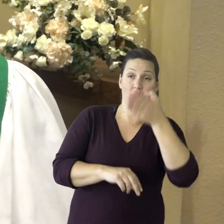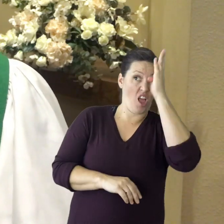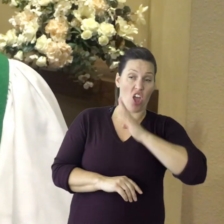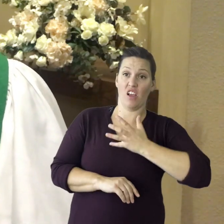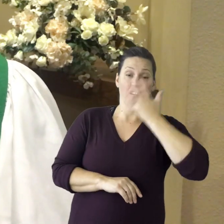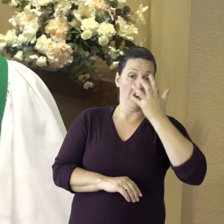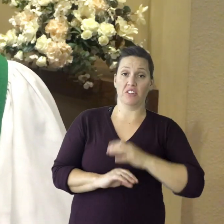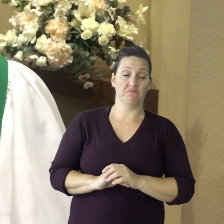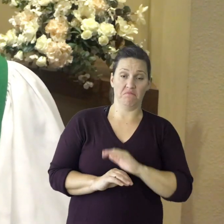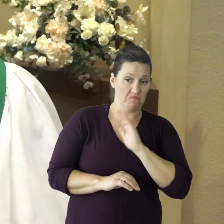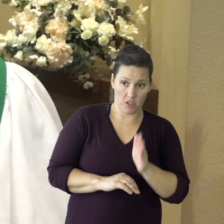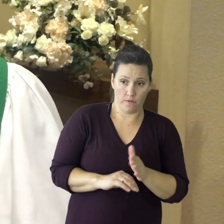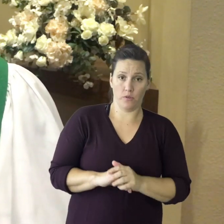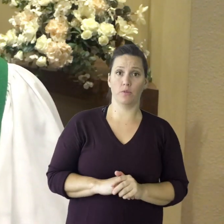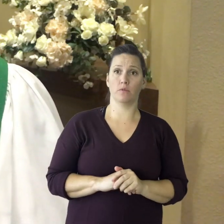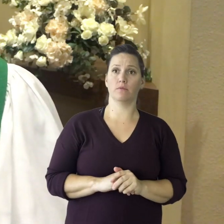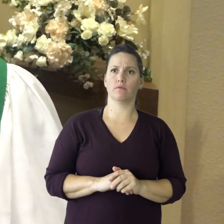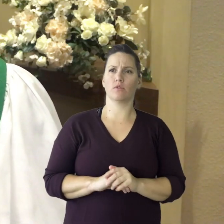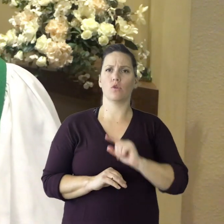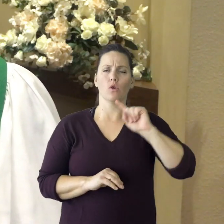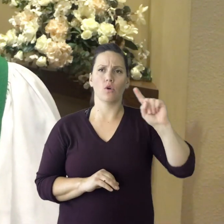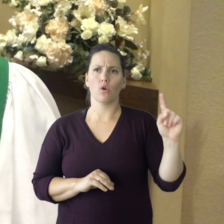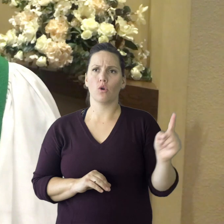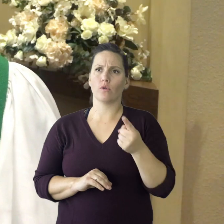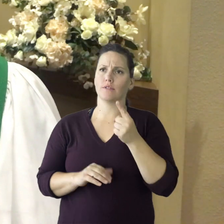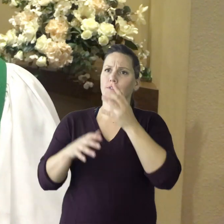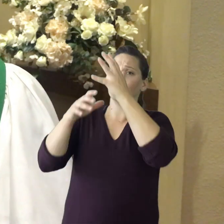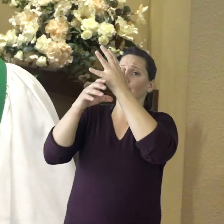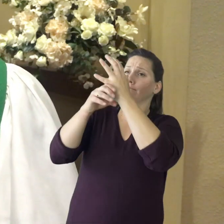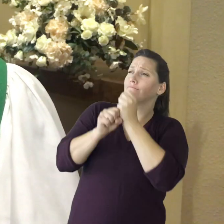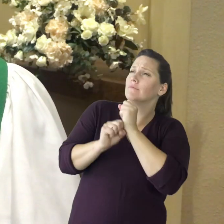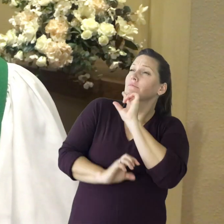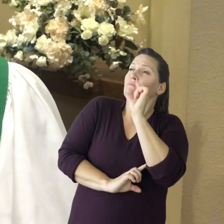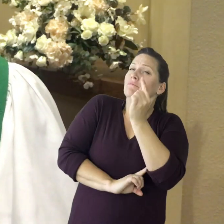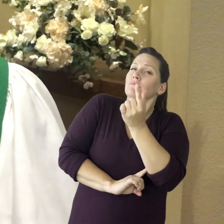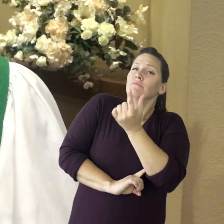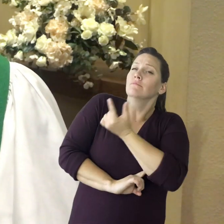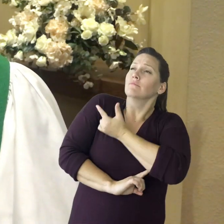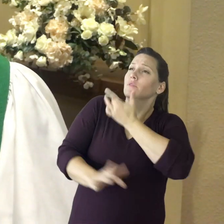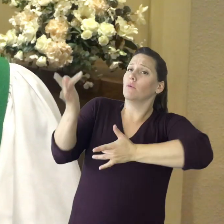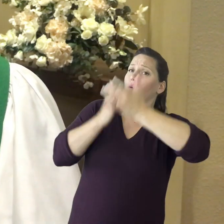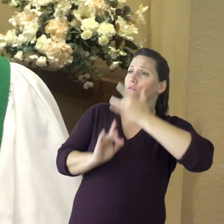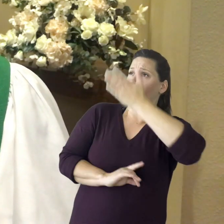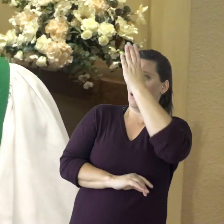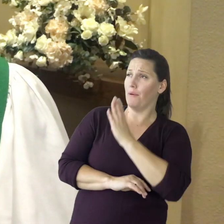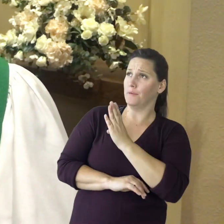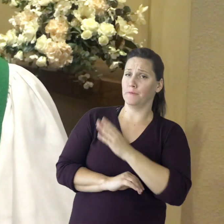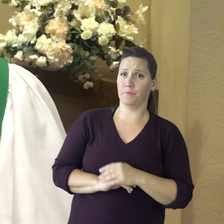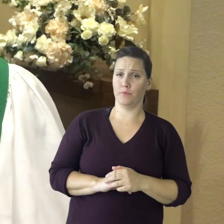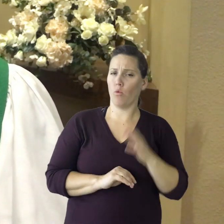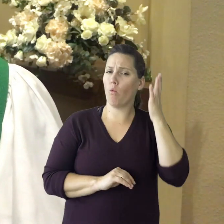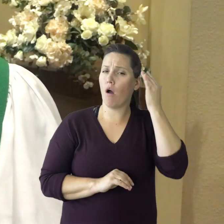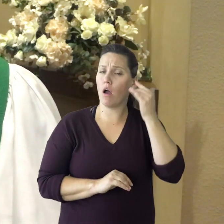never see the wrath of God. You will only receive the grace and mercy of